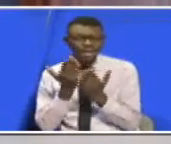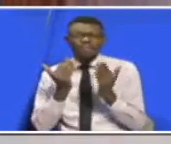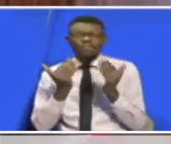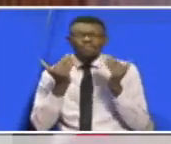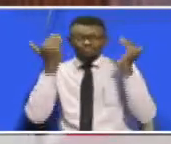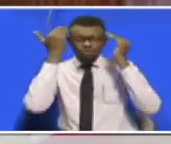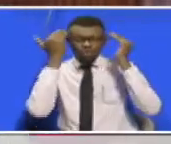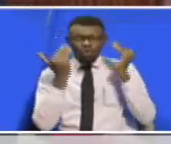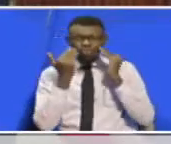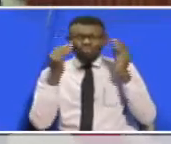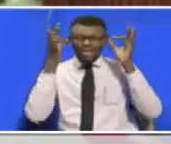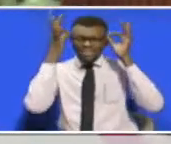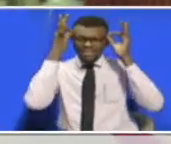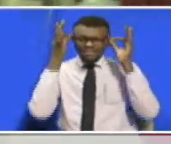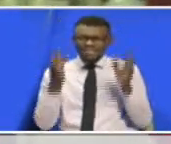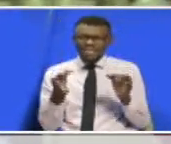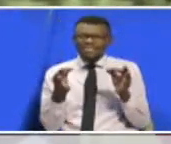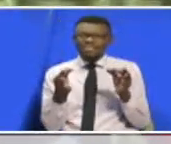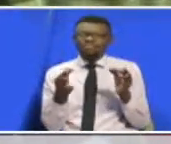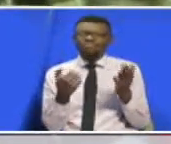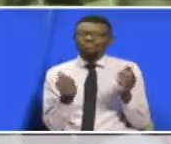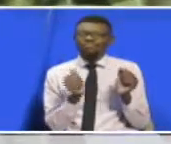made on the